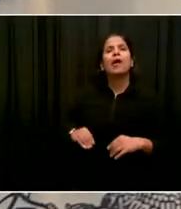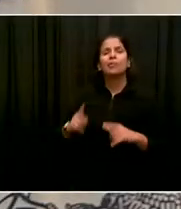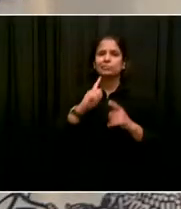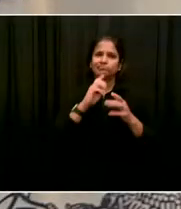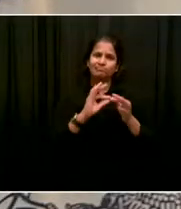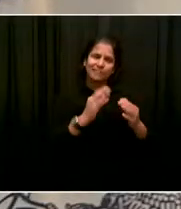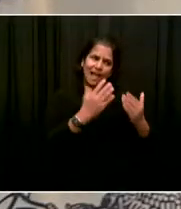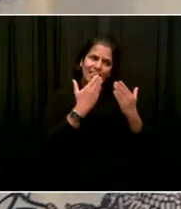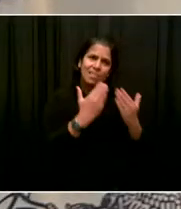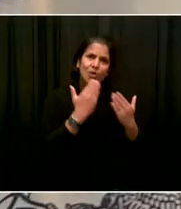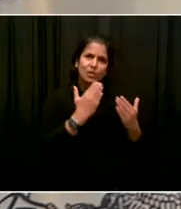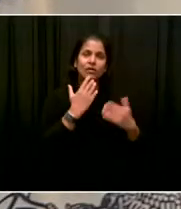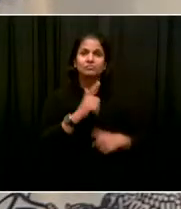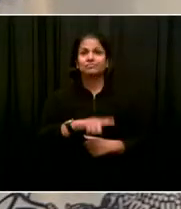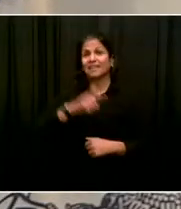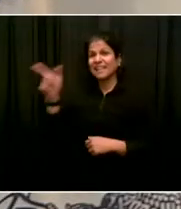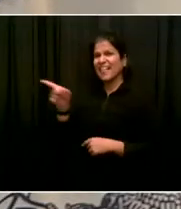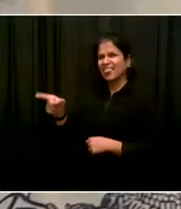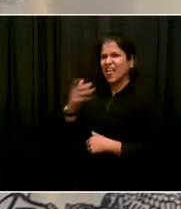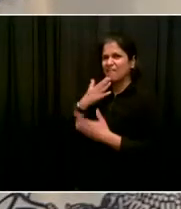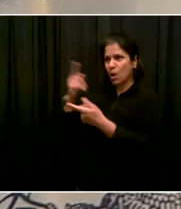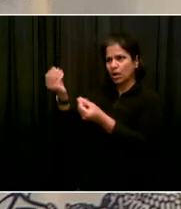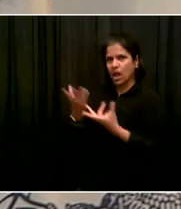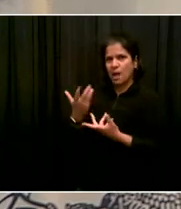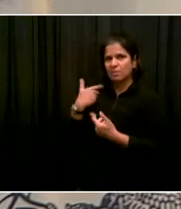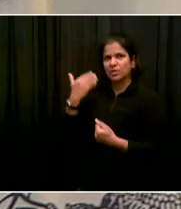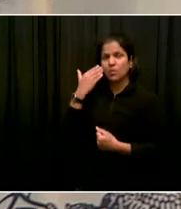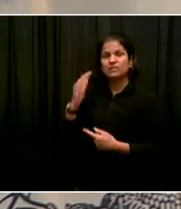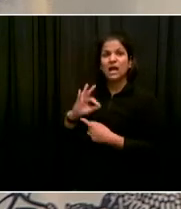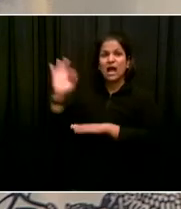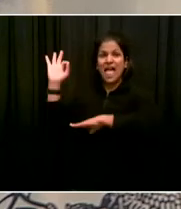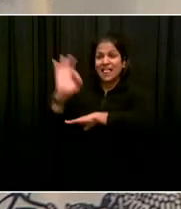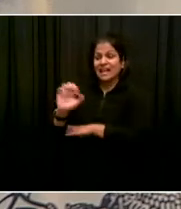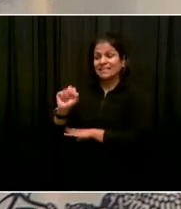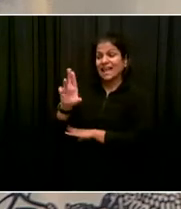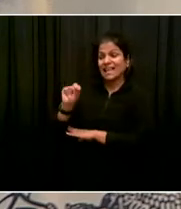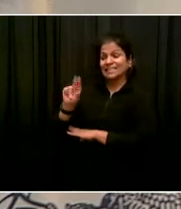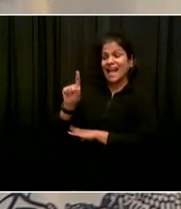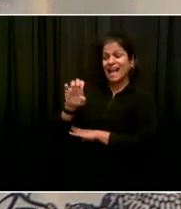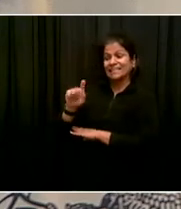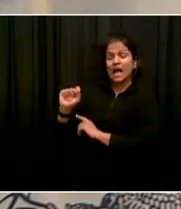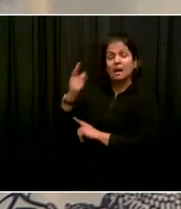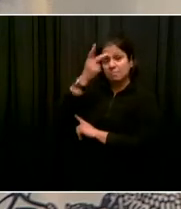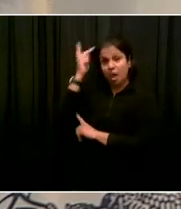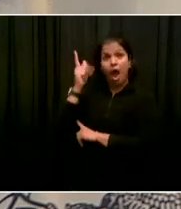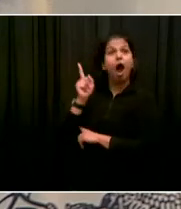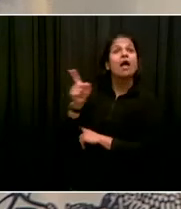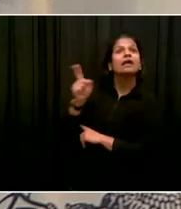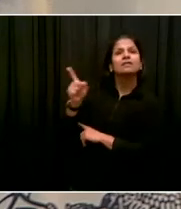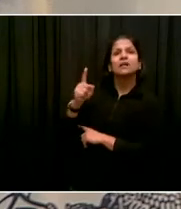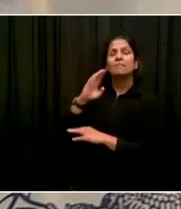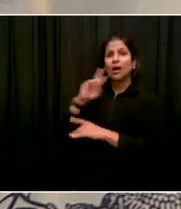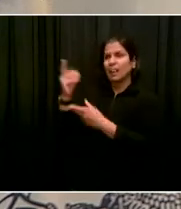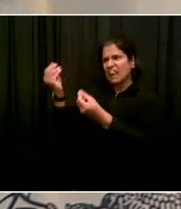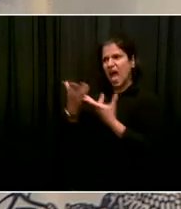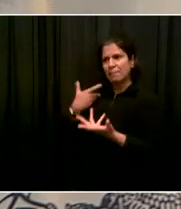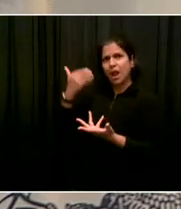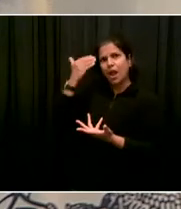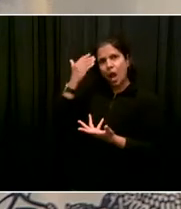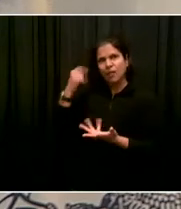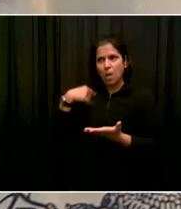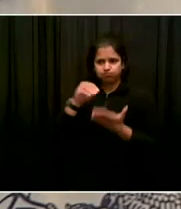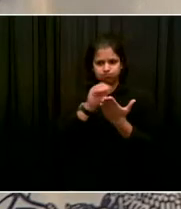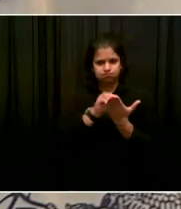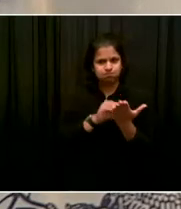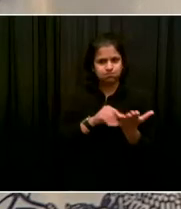Sunset Park problem. We really appreciate when our colleagues in the media alert us to a problem. I want to amplify, Mitch, the